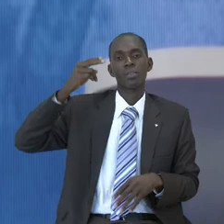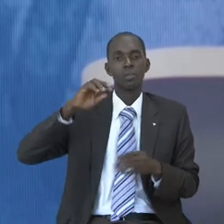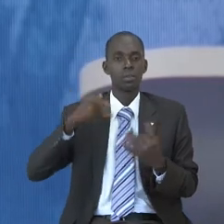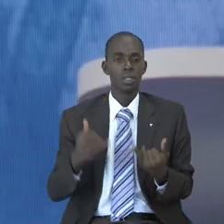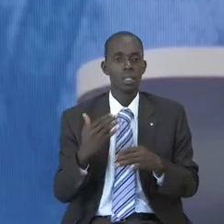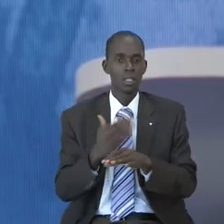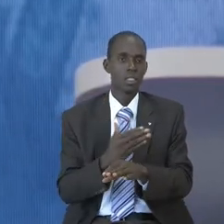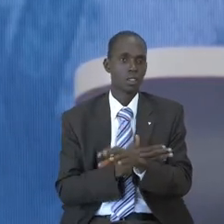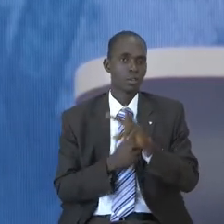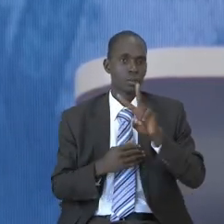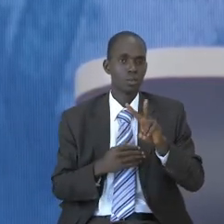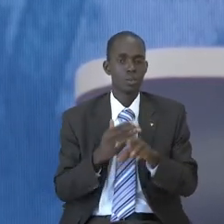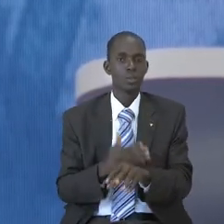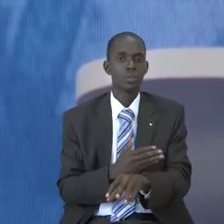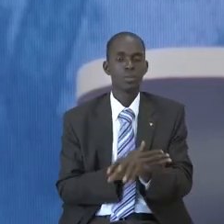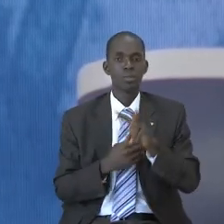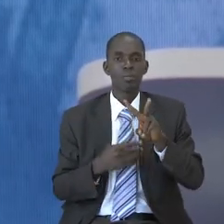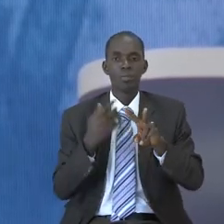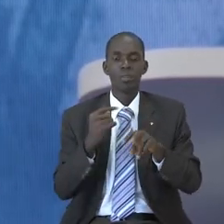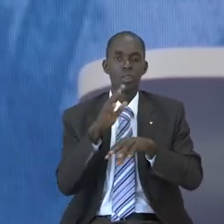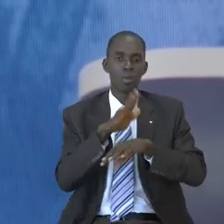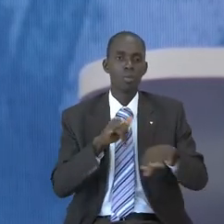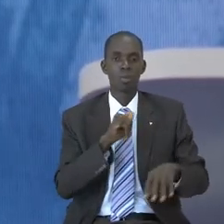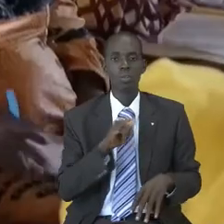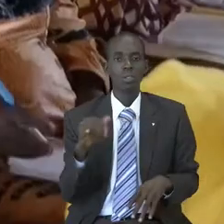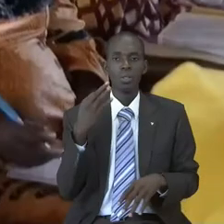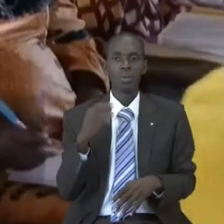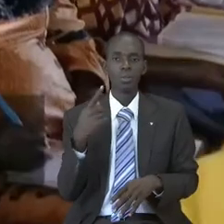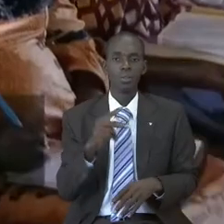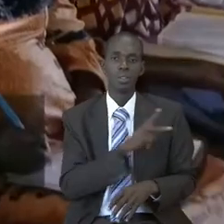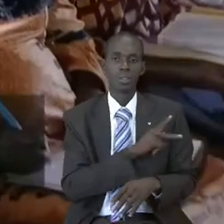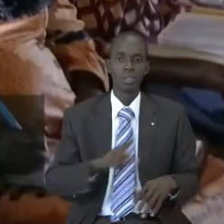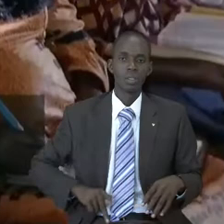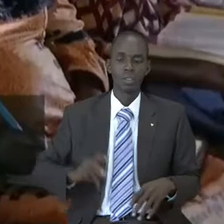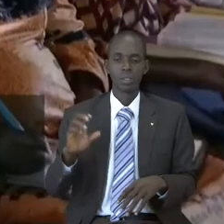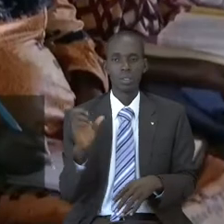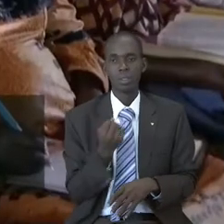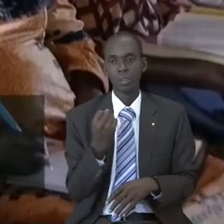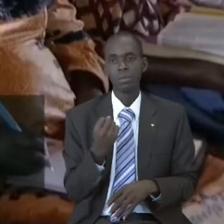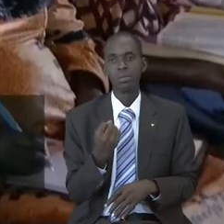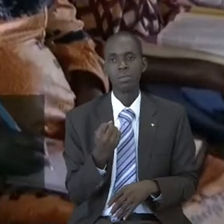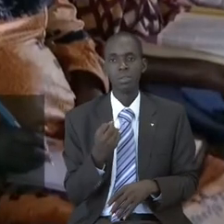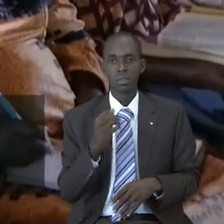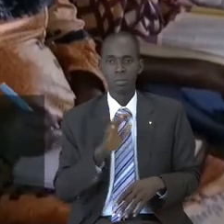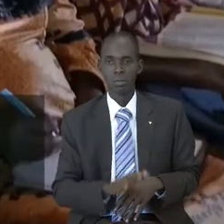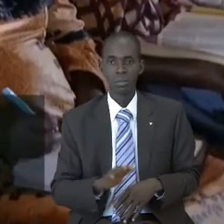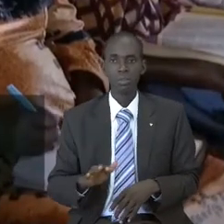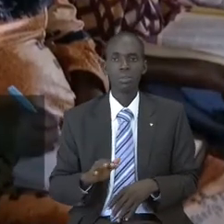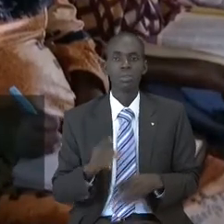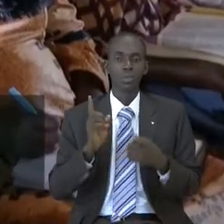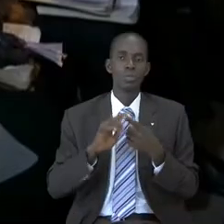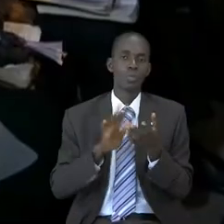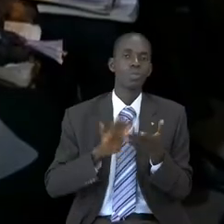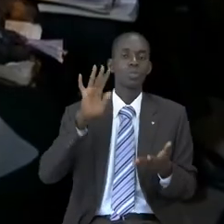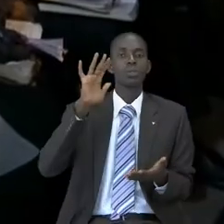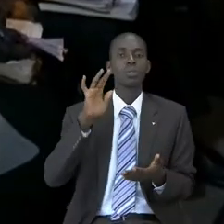two now. Number two is the calling of the King's kids to glory. Is come